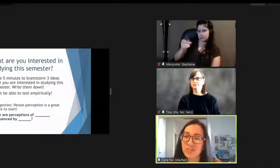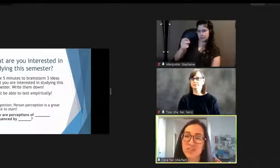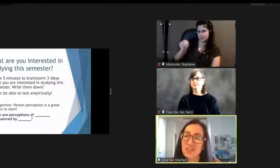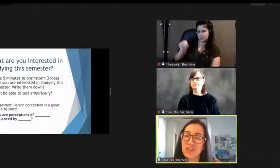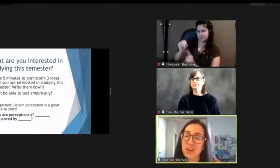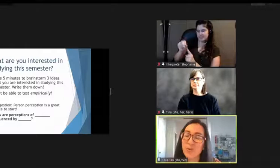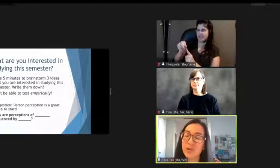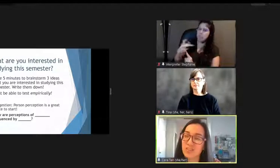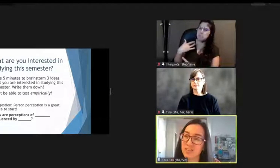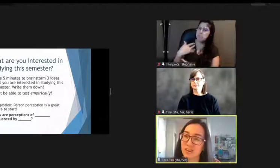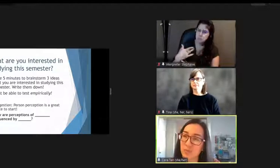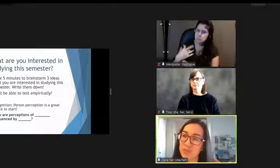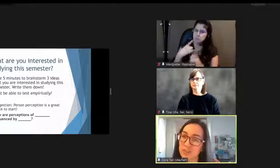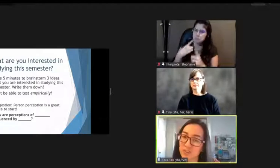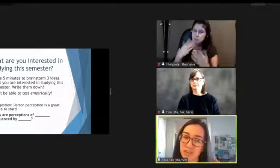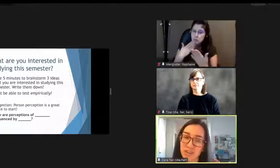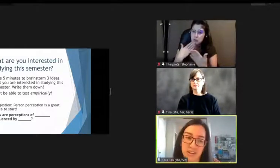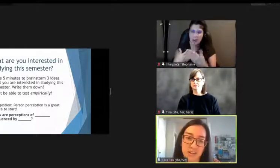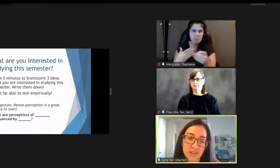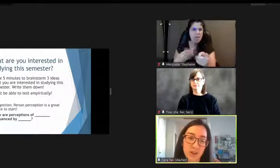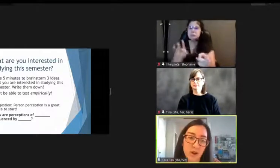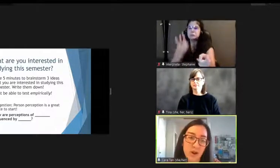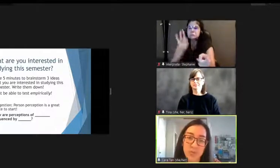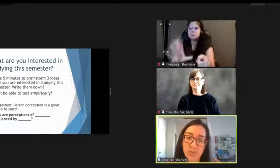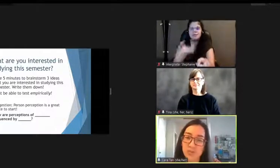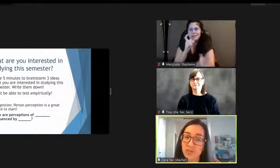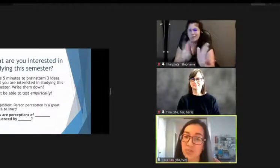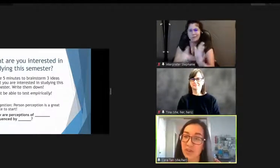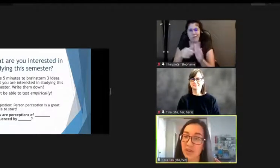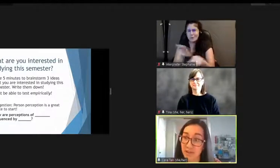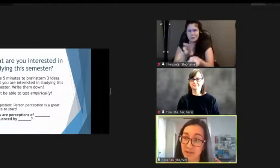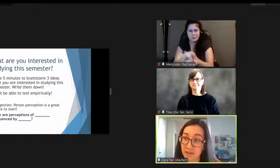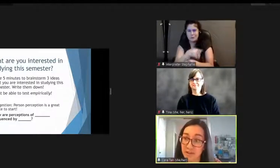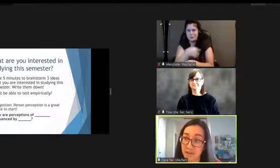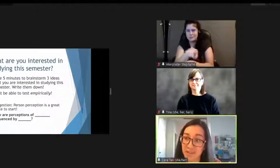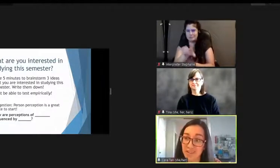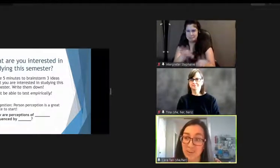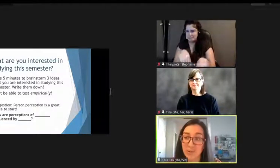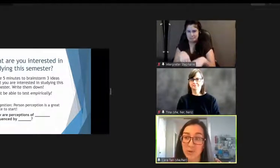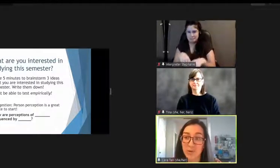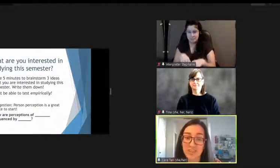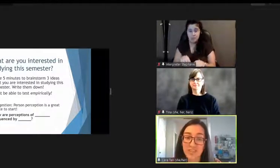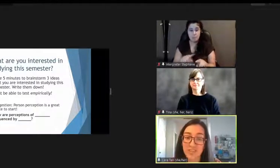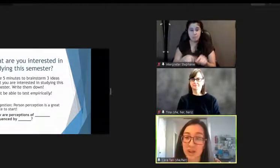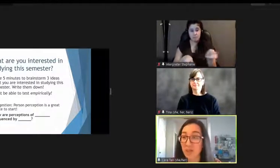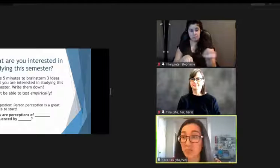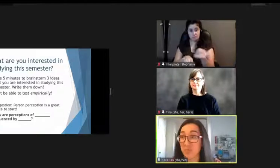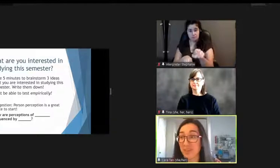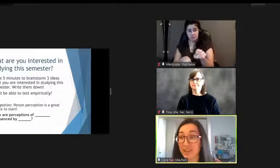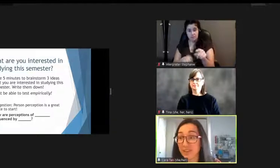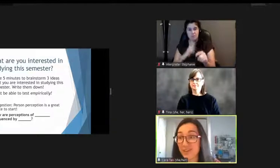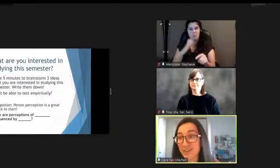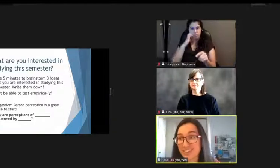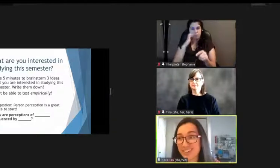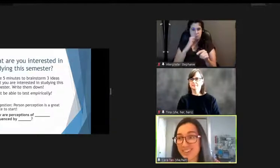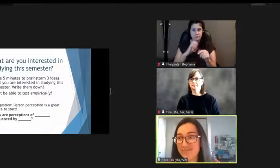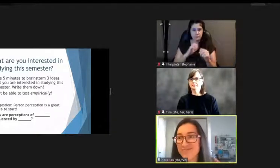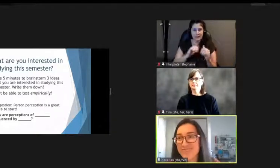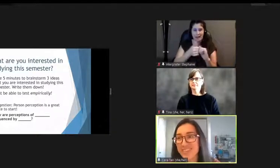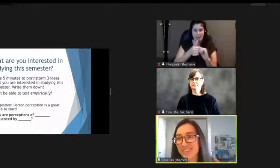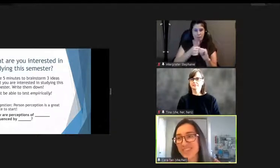So this is just a place to start potentially. How are perceptions of blank influenced by blank,